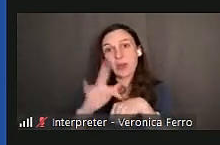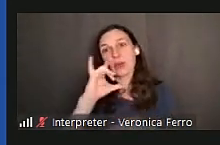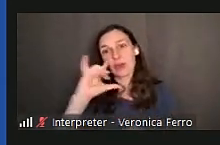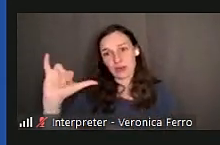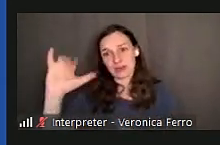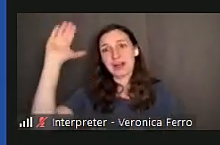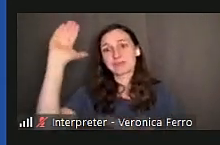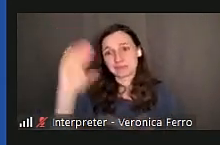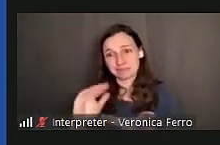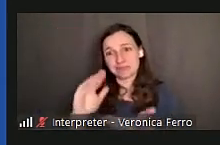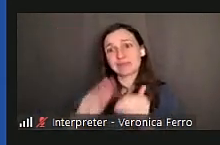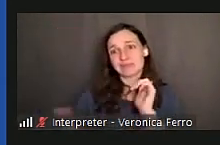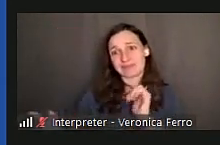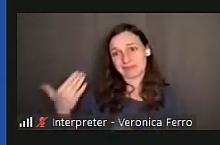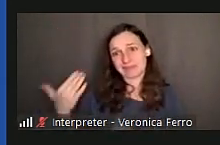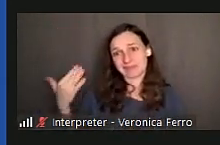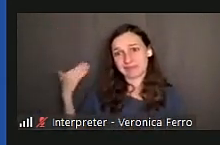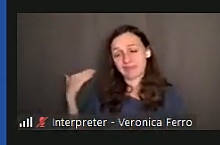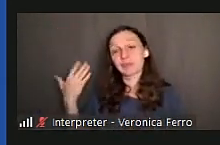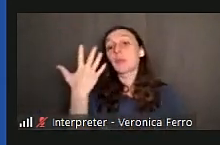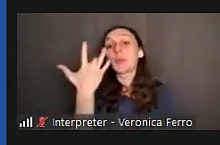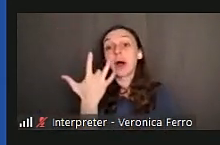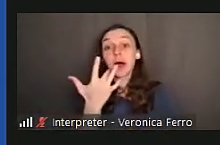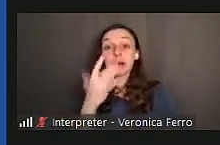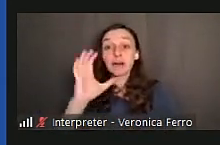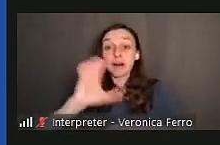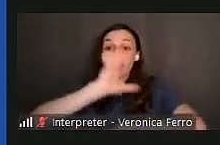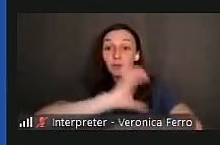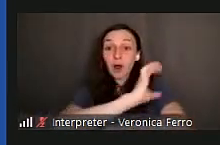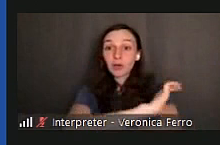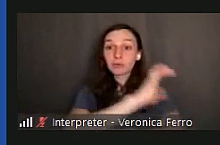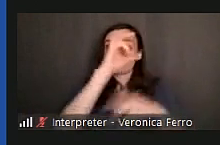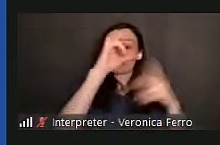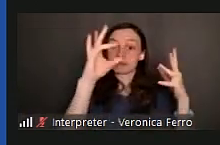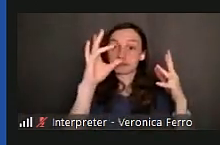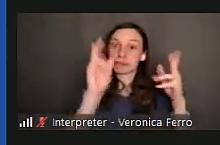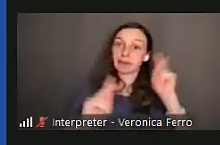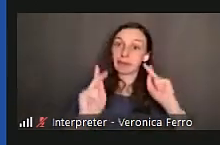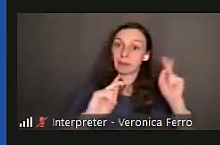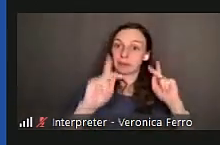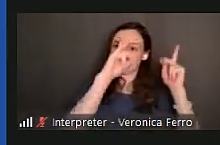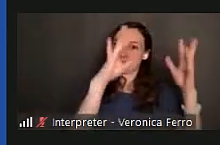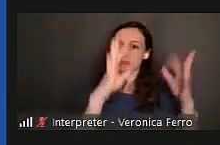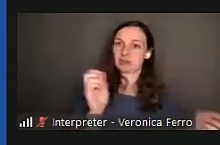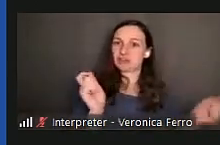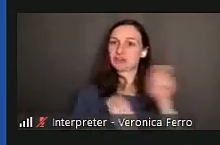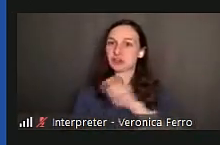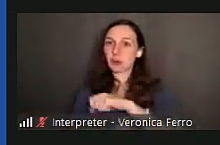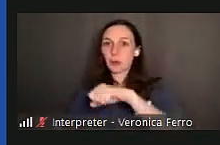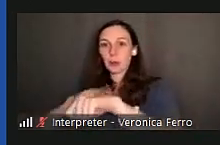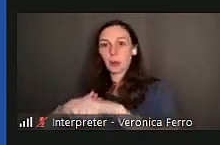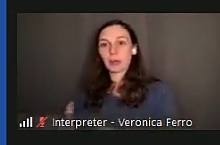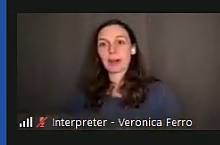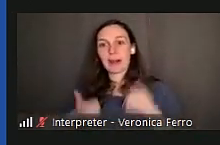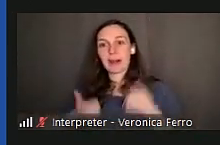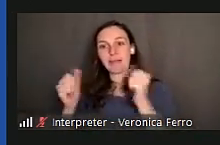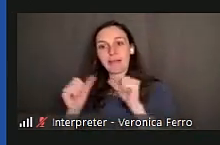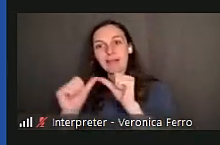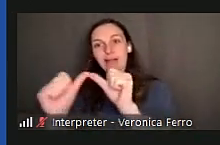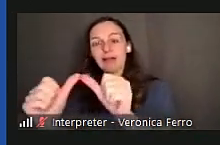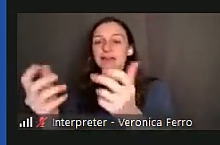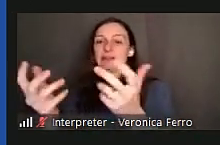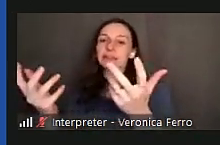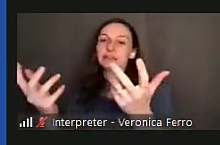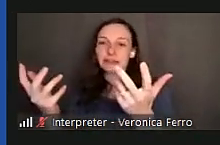Coloradans returning to their normal lives and the impact that these COVID hospitalizations have on top of that. And